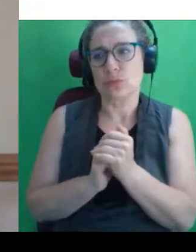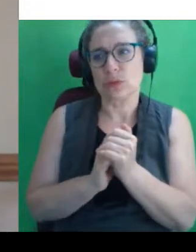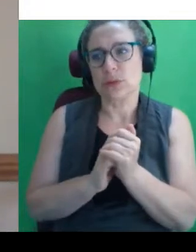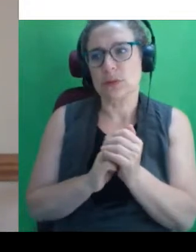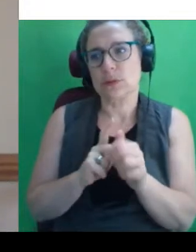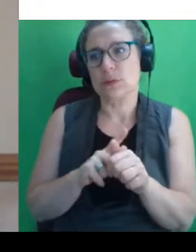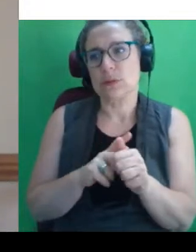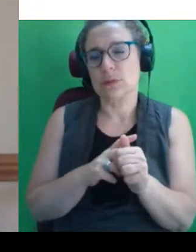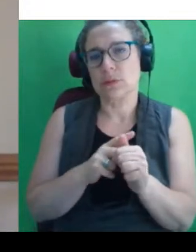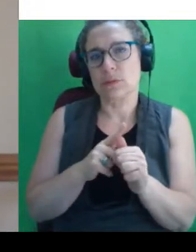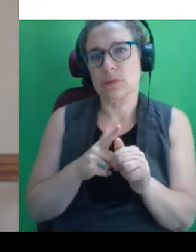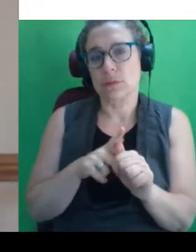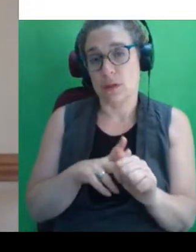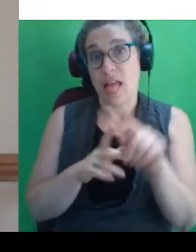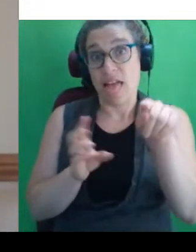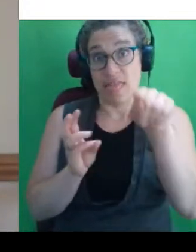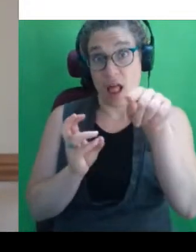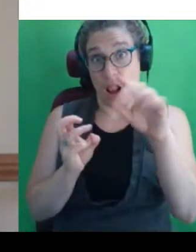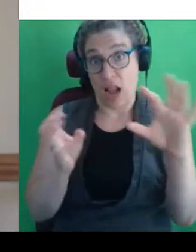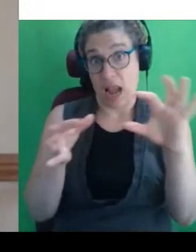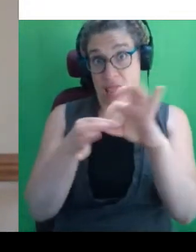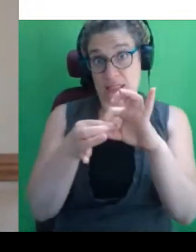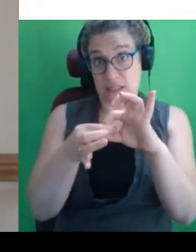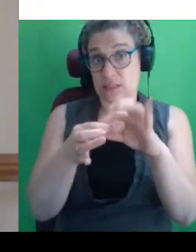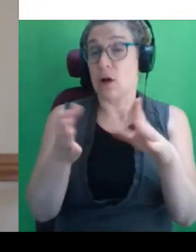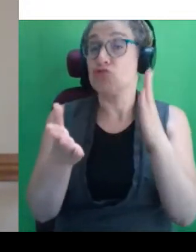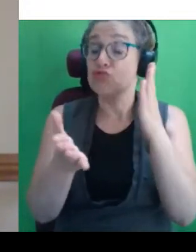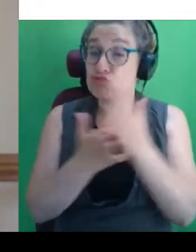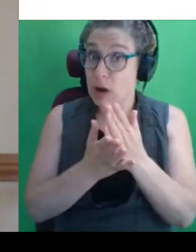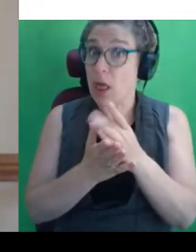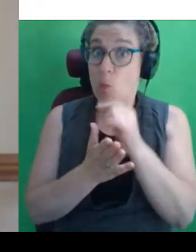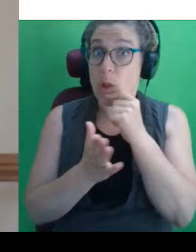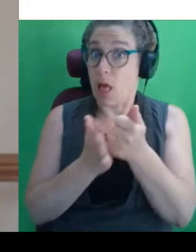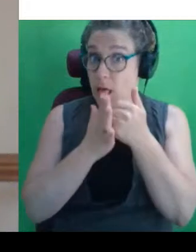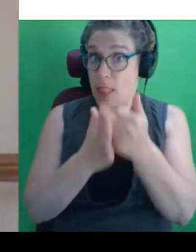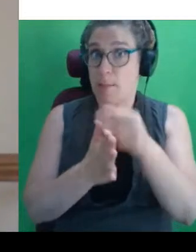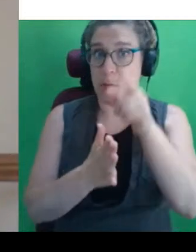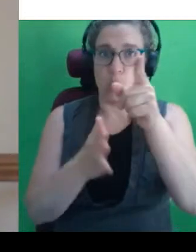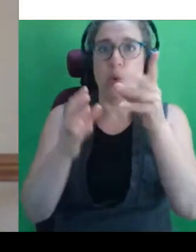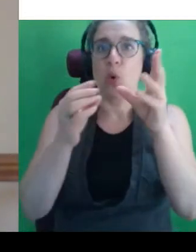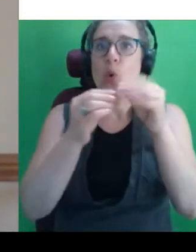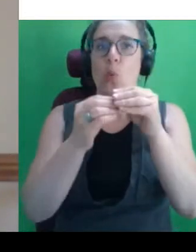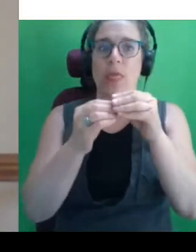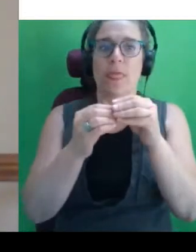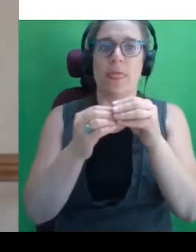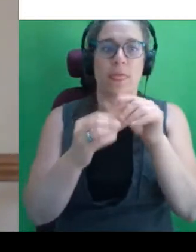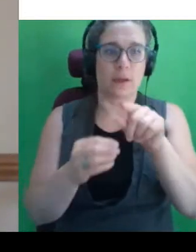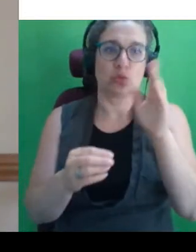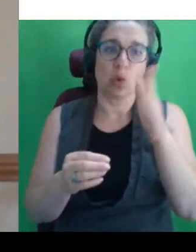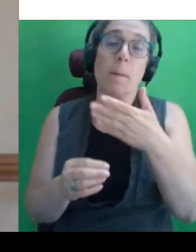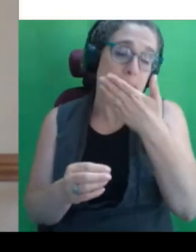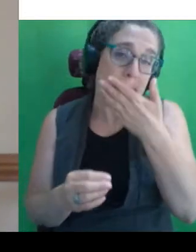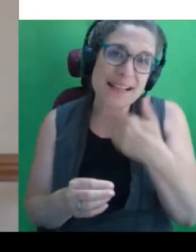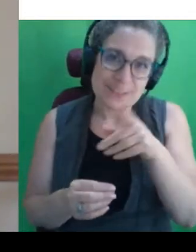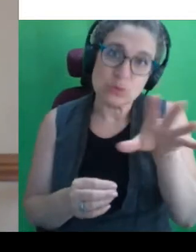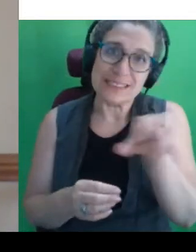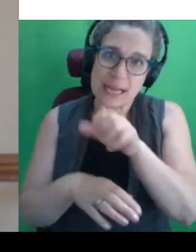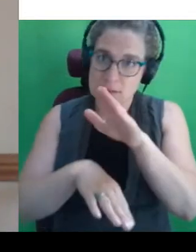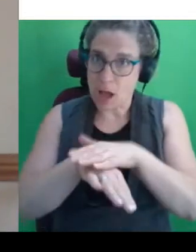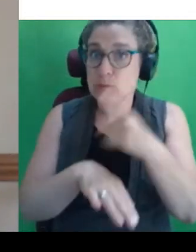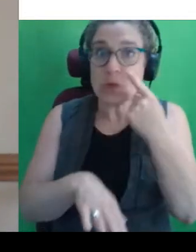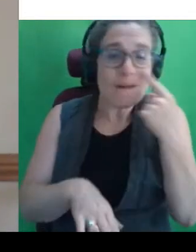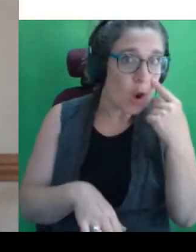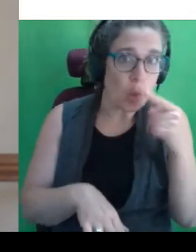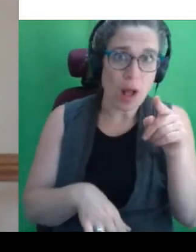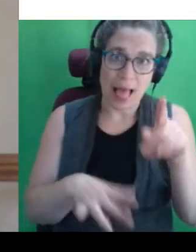are really helpful that I've provided on the end of the talk today. So please take time to go through them, and